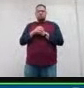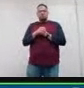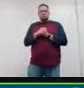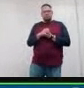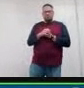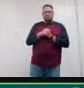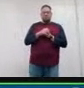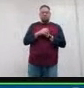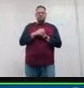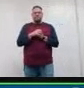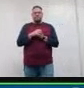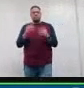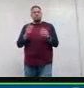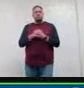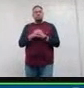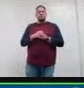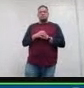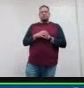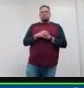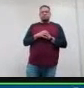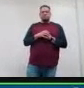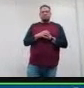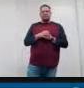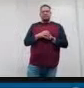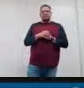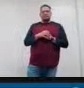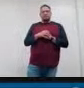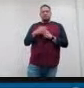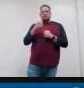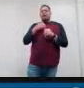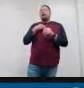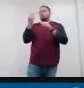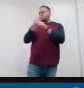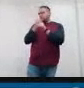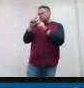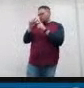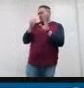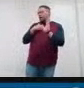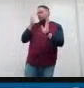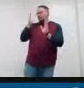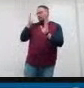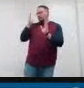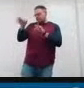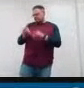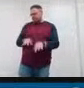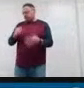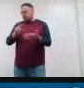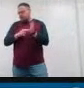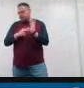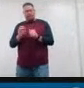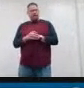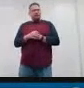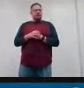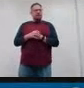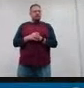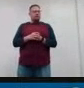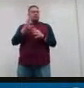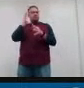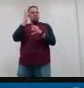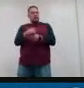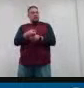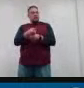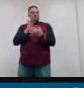Right. So, but since I used the word, let me explain what I at least meant. It's a trusting